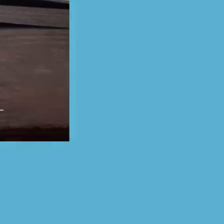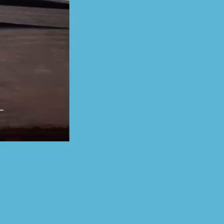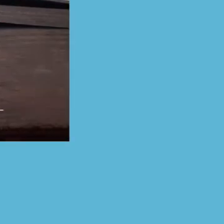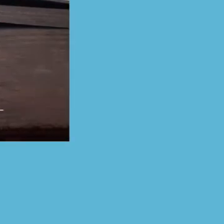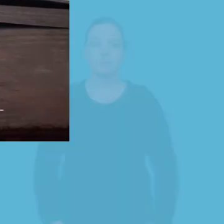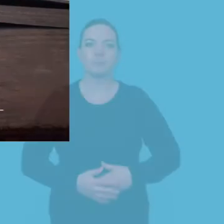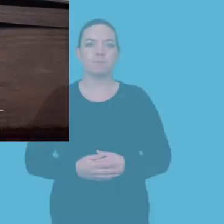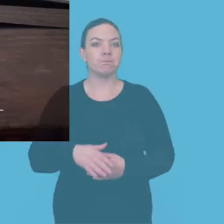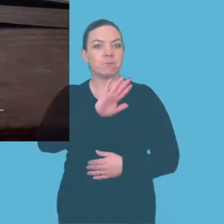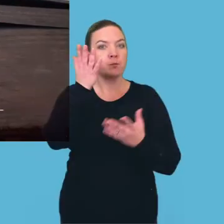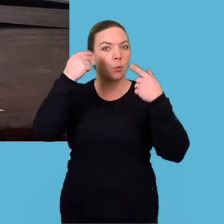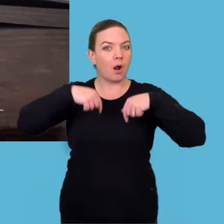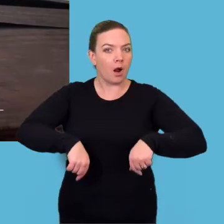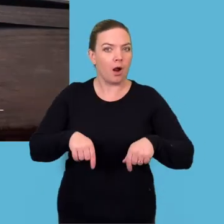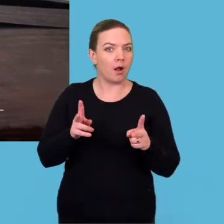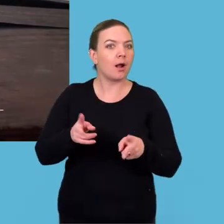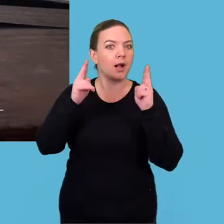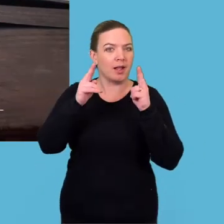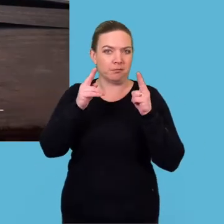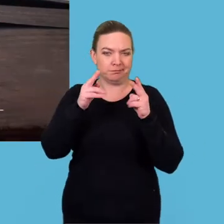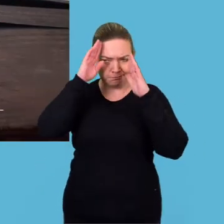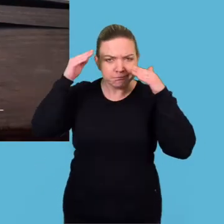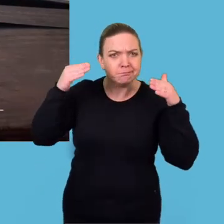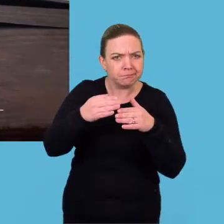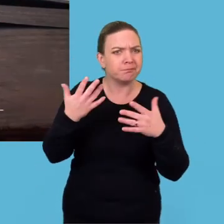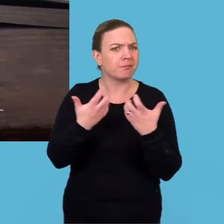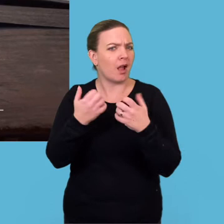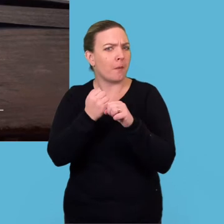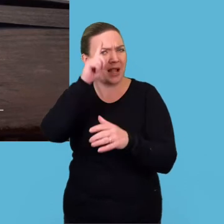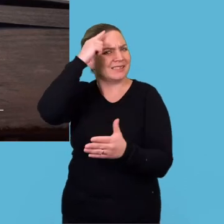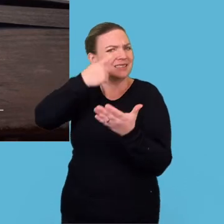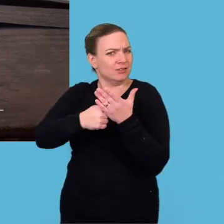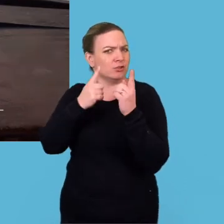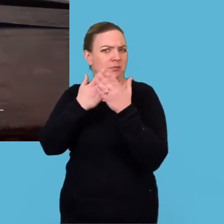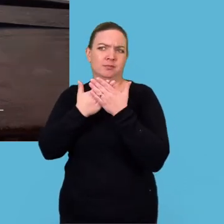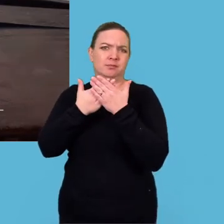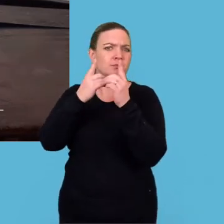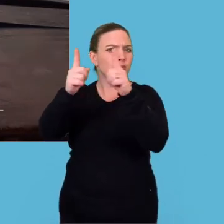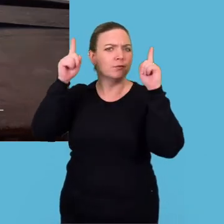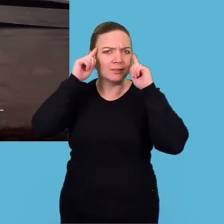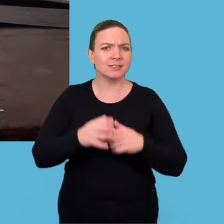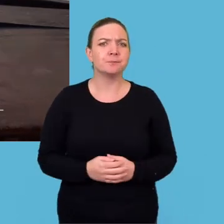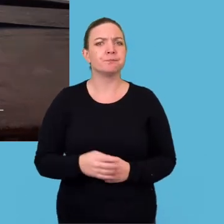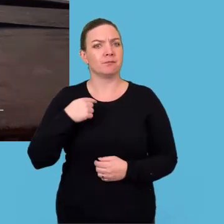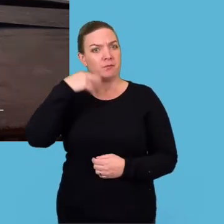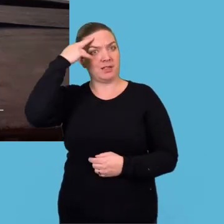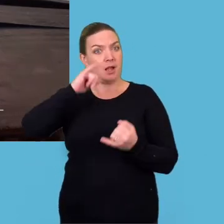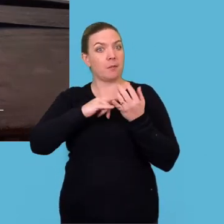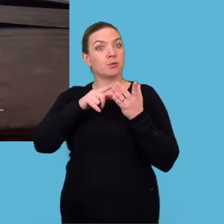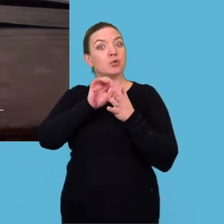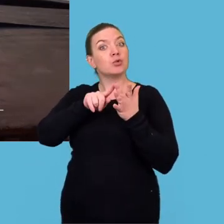Hello and welcome to this video about making a decision about university study. My name is Sophie, and if you've listened to my other video in this